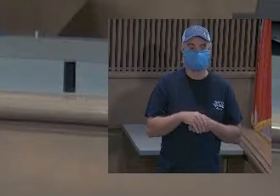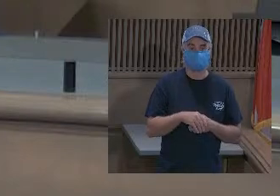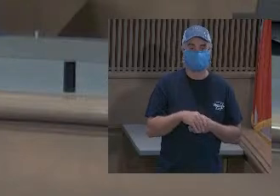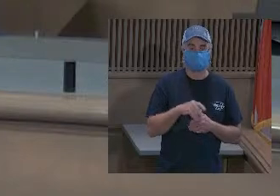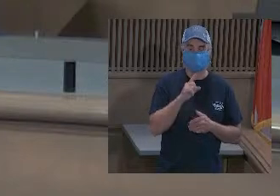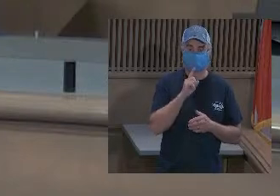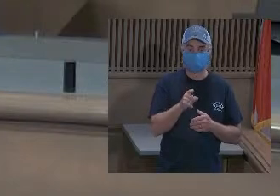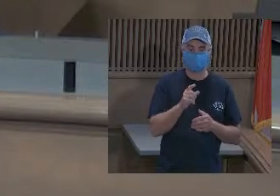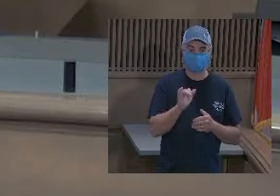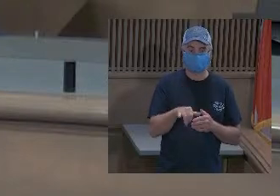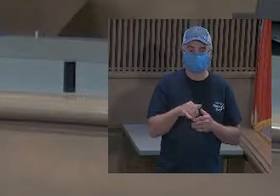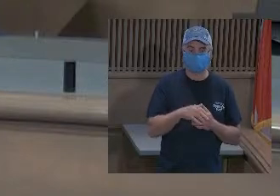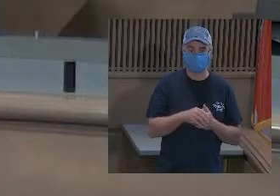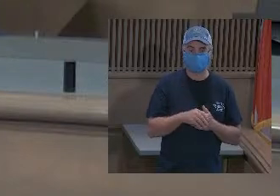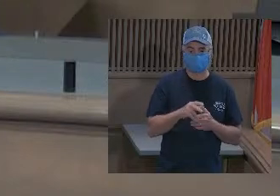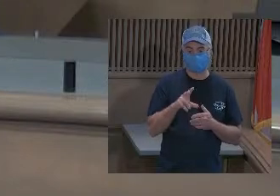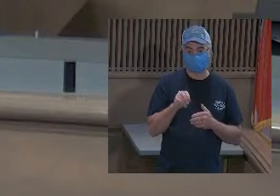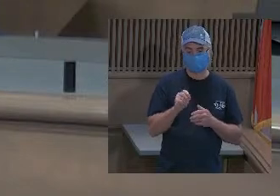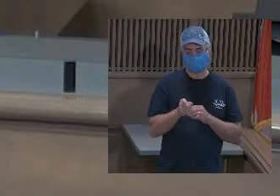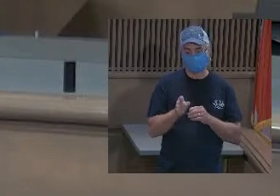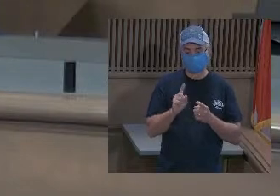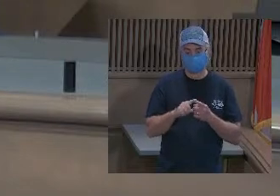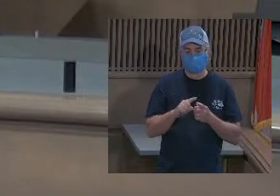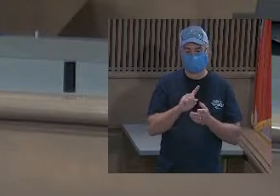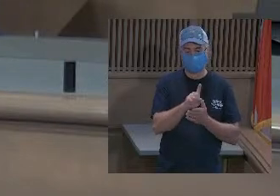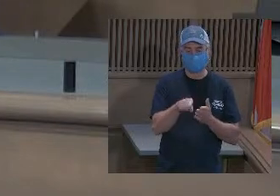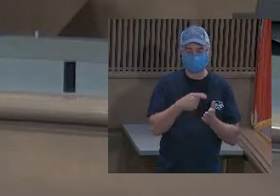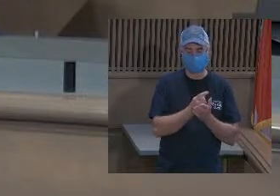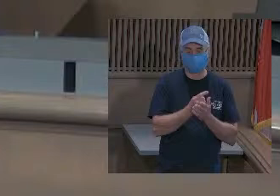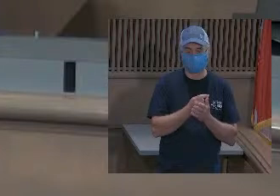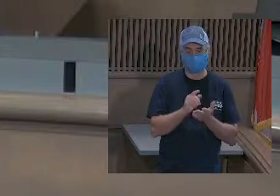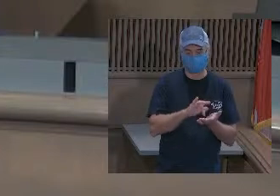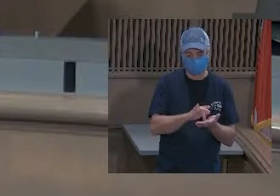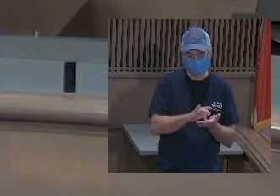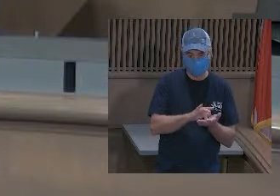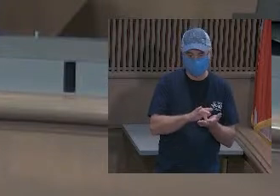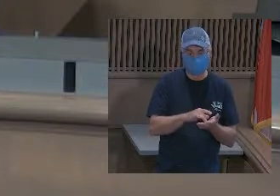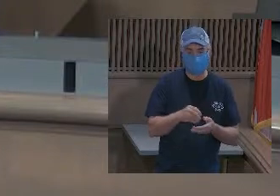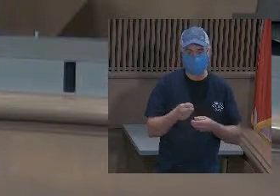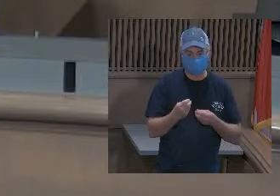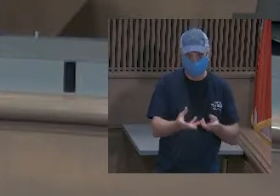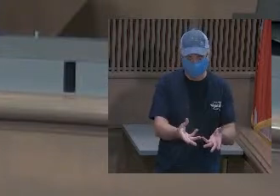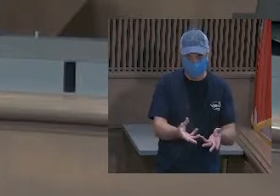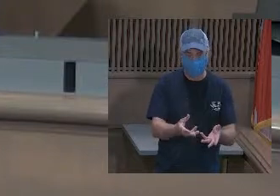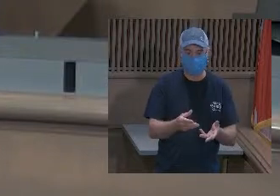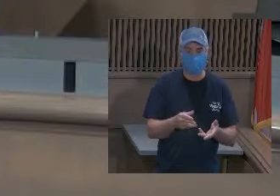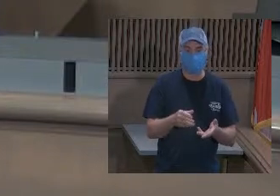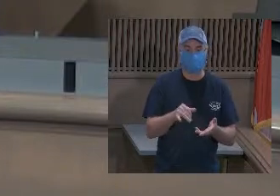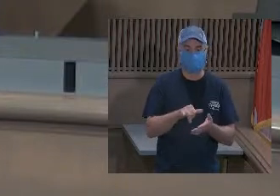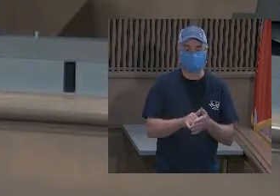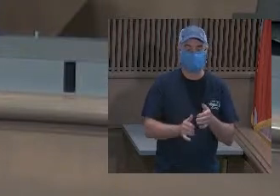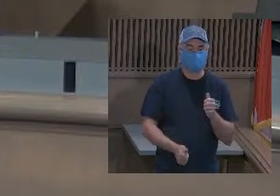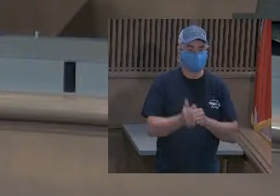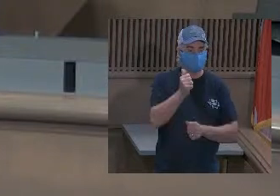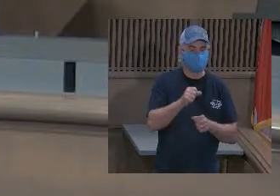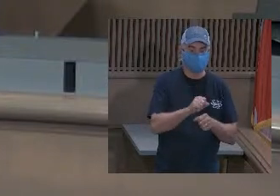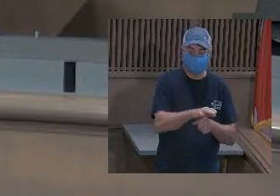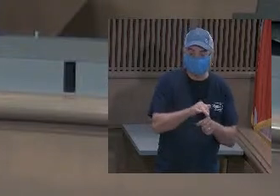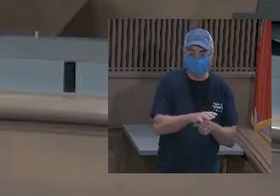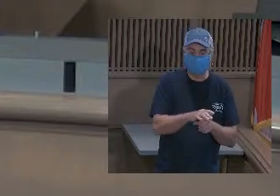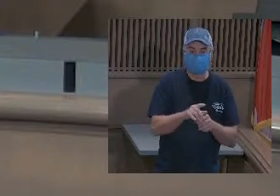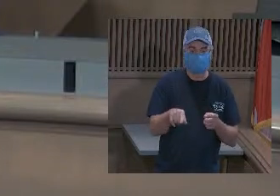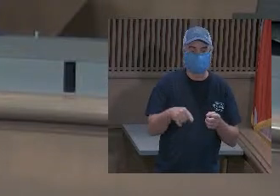a 30-minute to an hour-long process. It is most effective early on. So